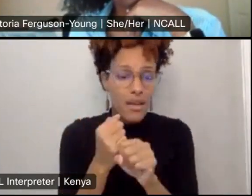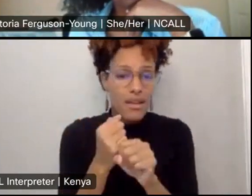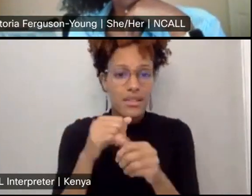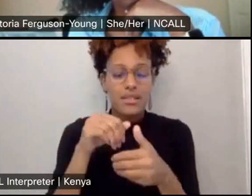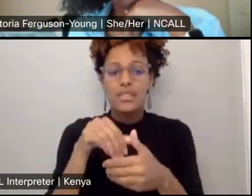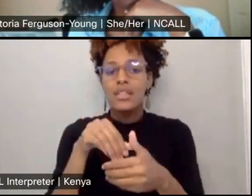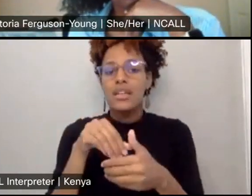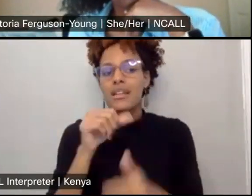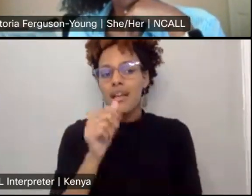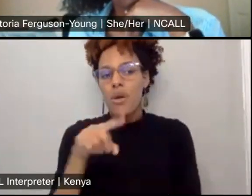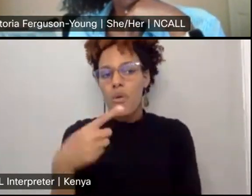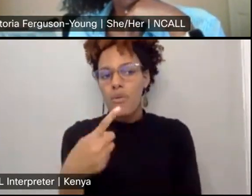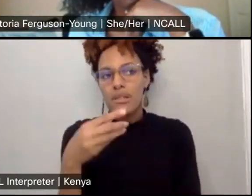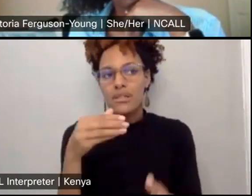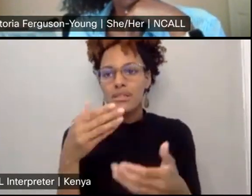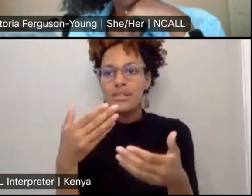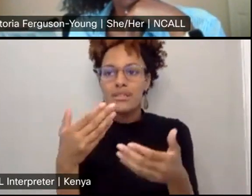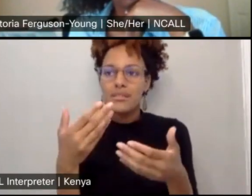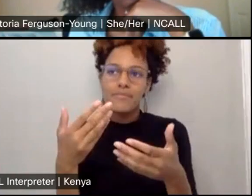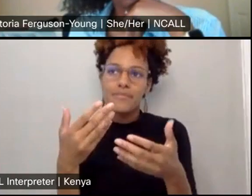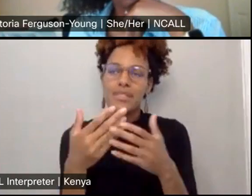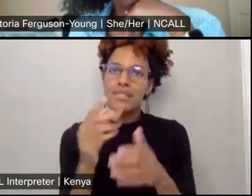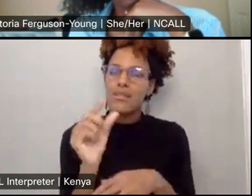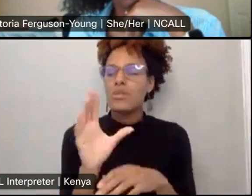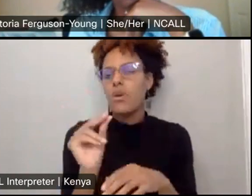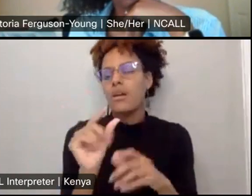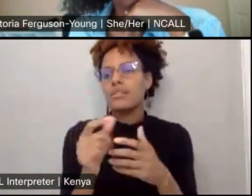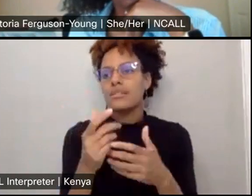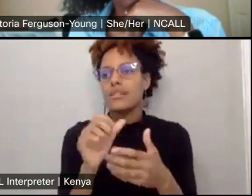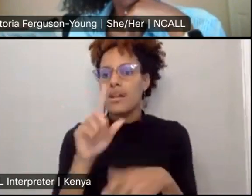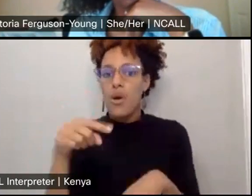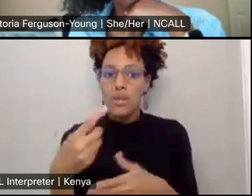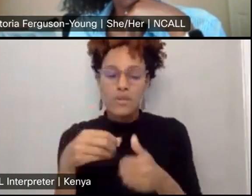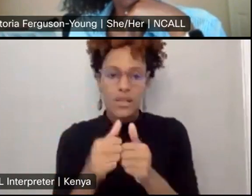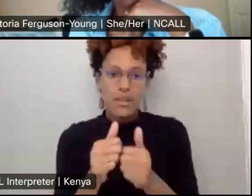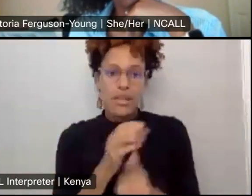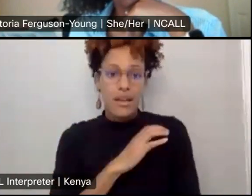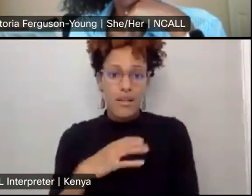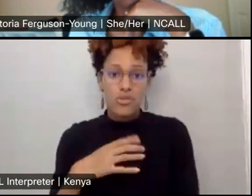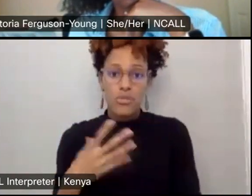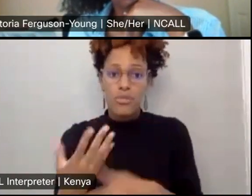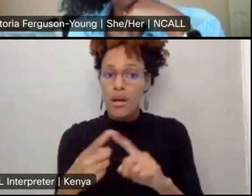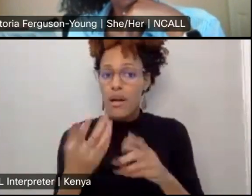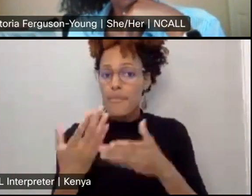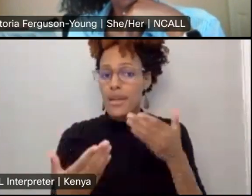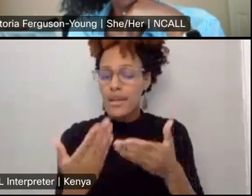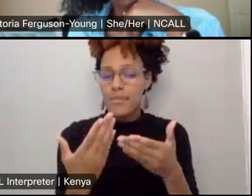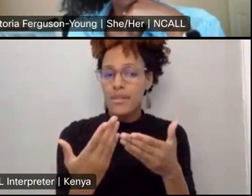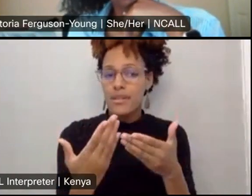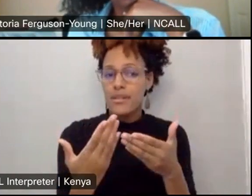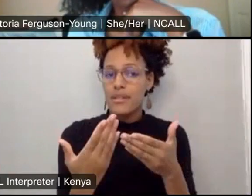maybe not just within as a little, as not a little, as a council, but can be part of within